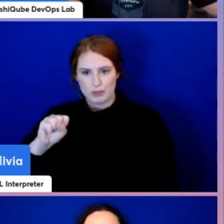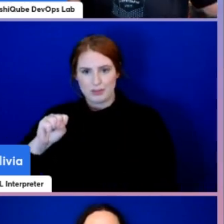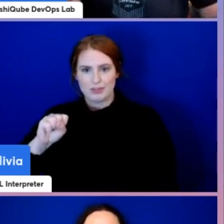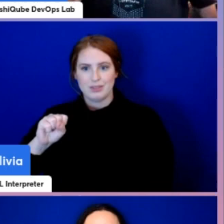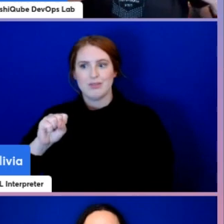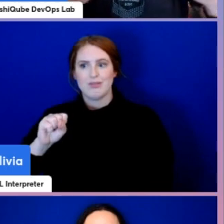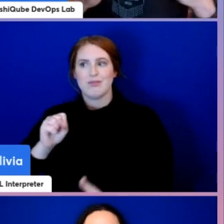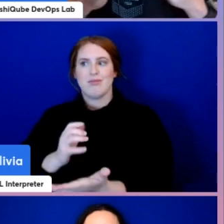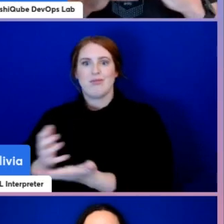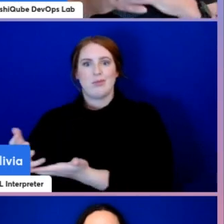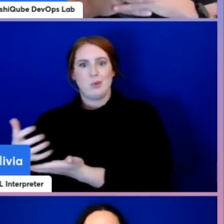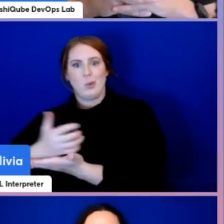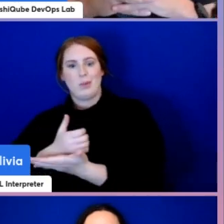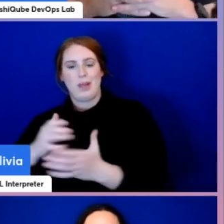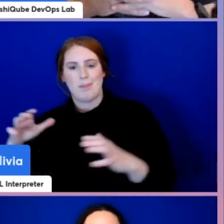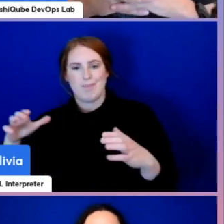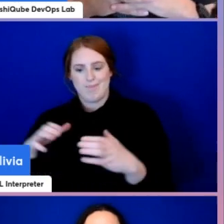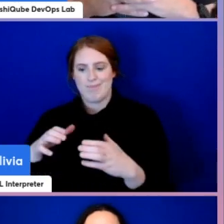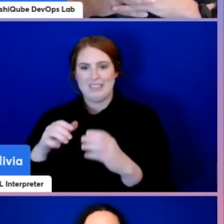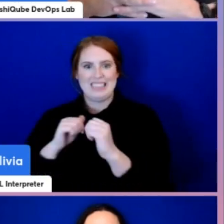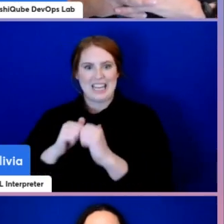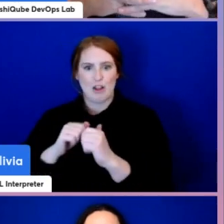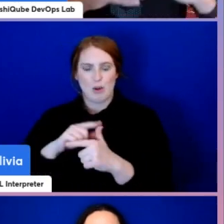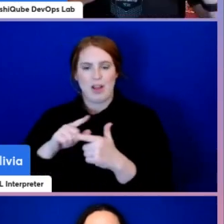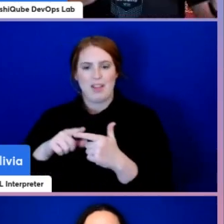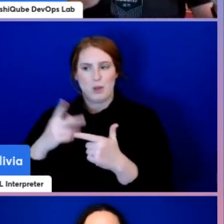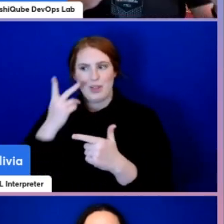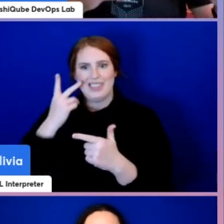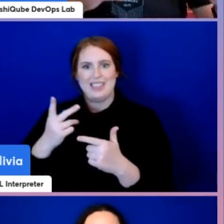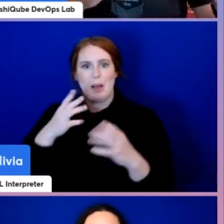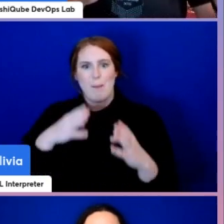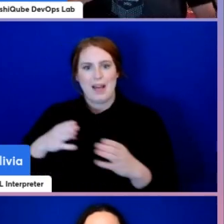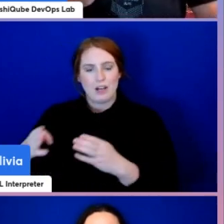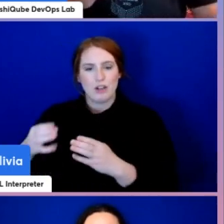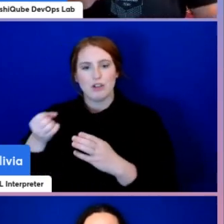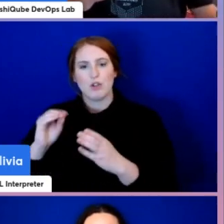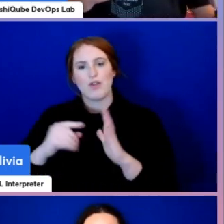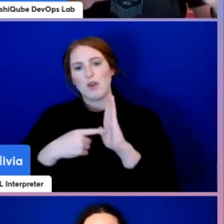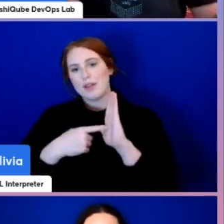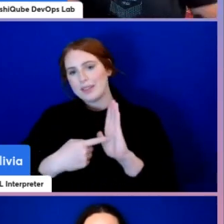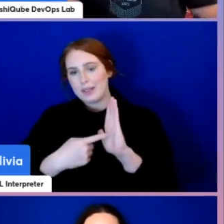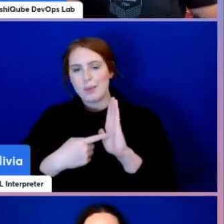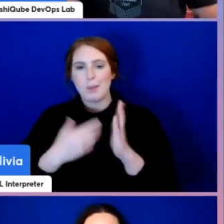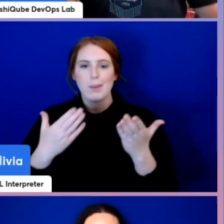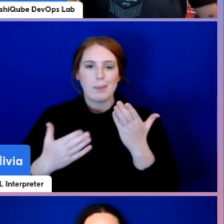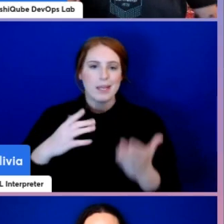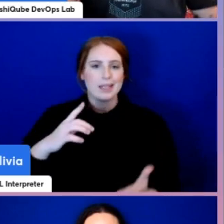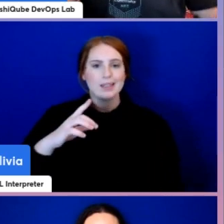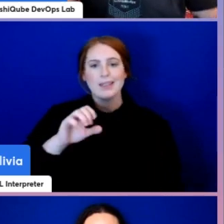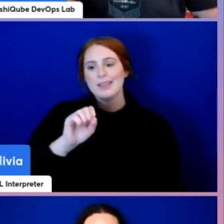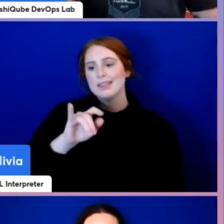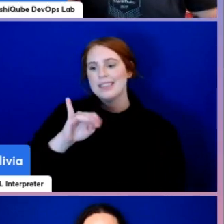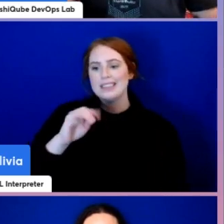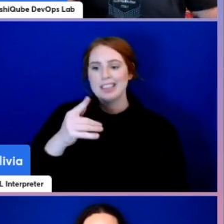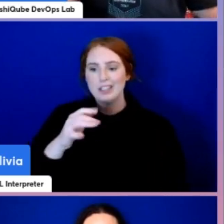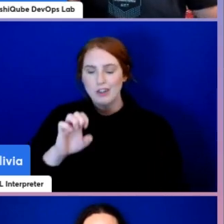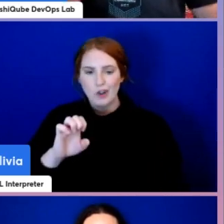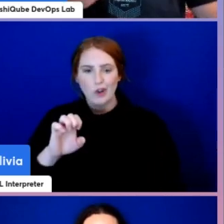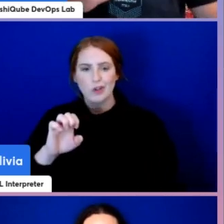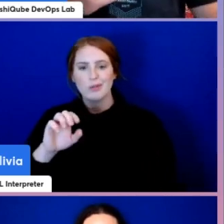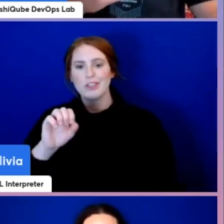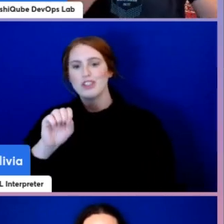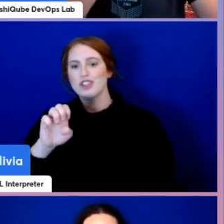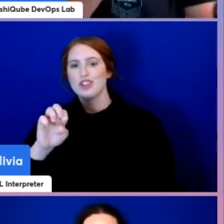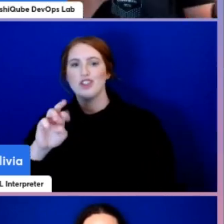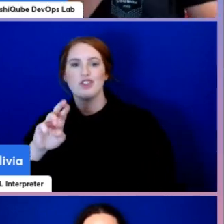be a pattern. Let's say, for instance, a single server behind a load balancer. And